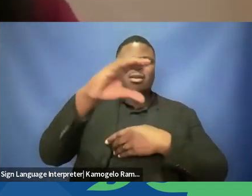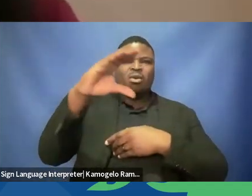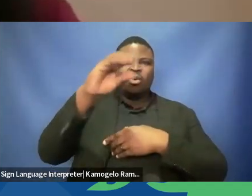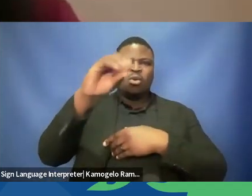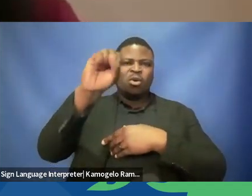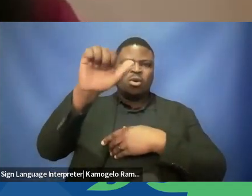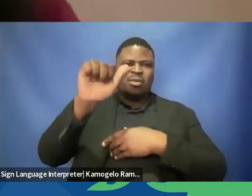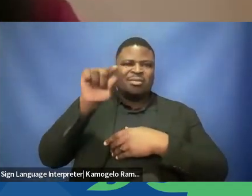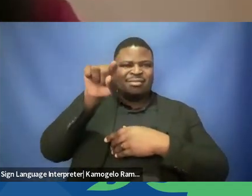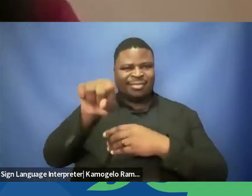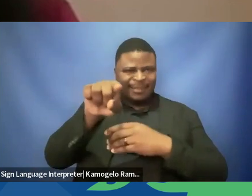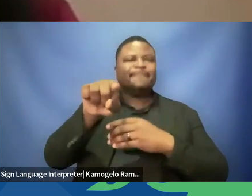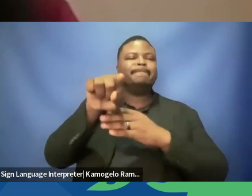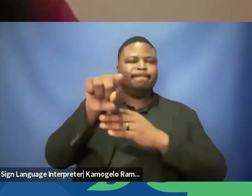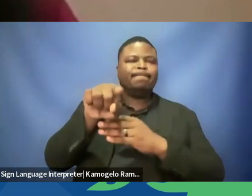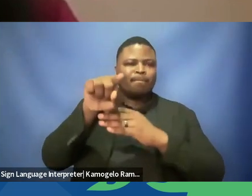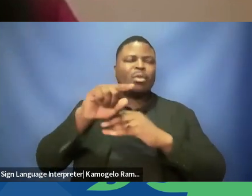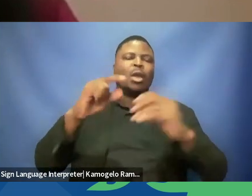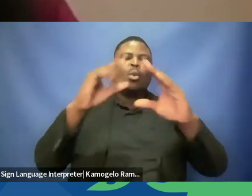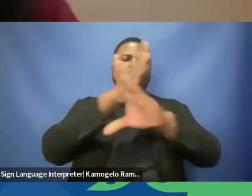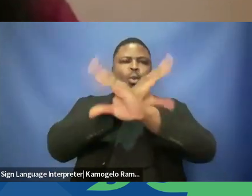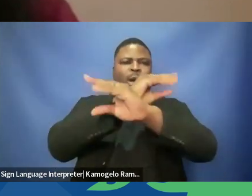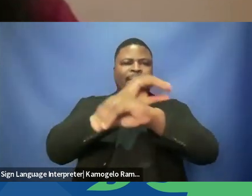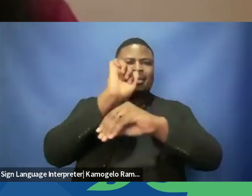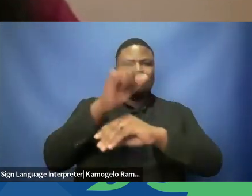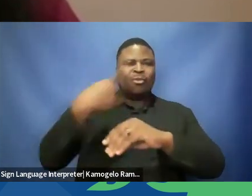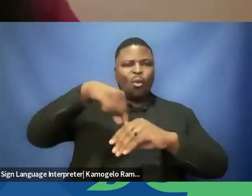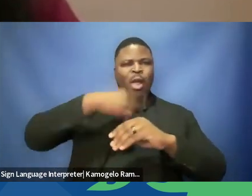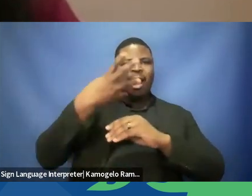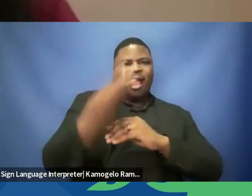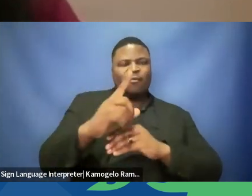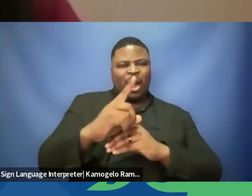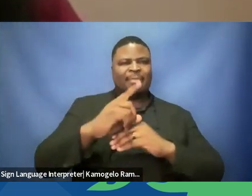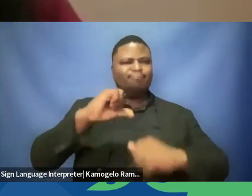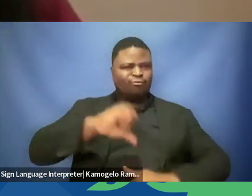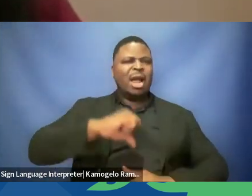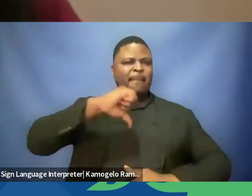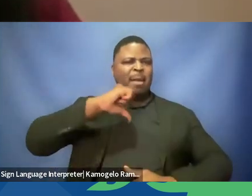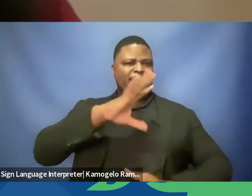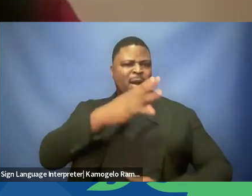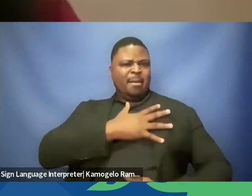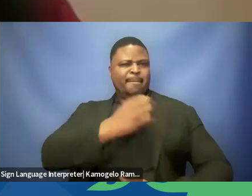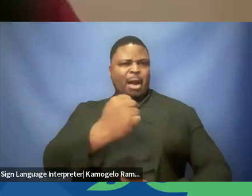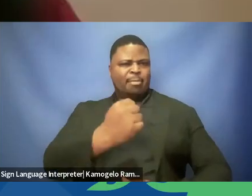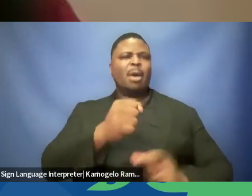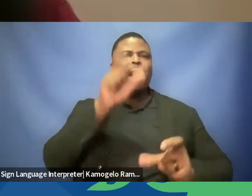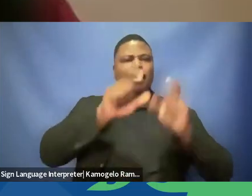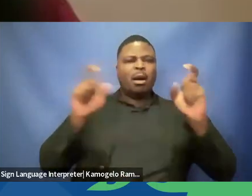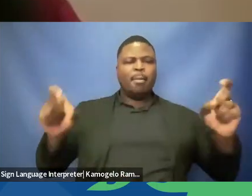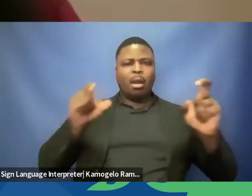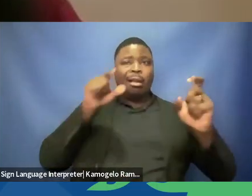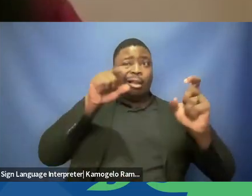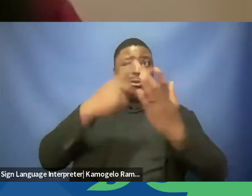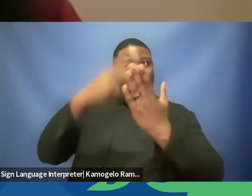the banner of the Amaqhawekazi Harm Reduction project. NACOSA is a networking